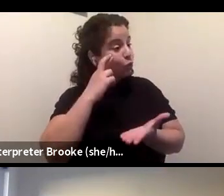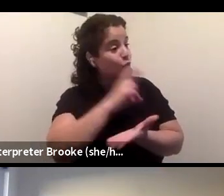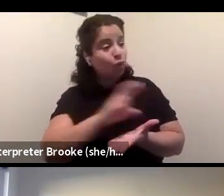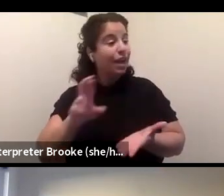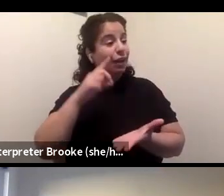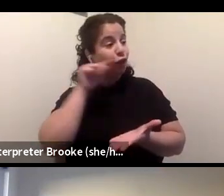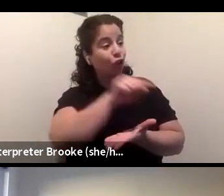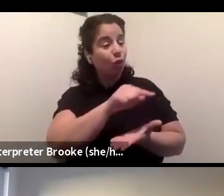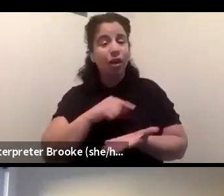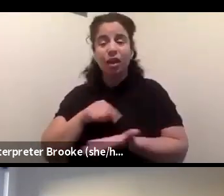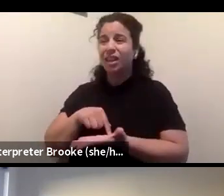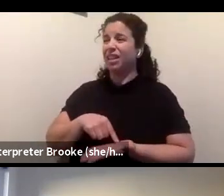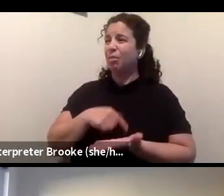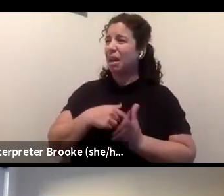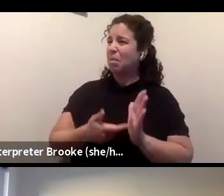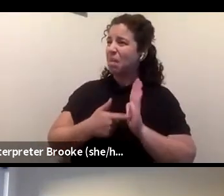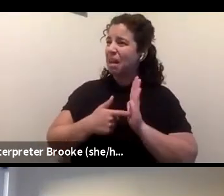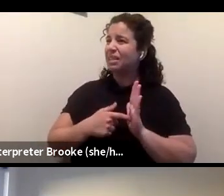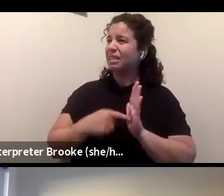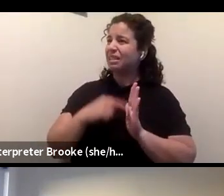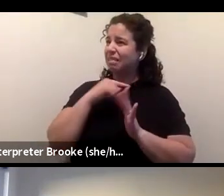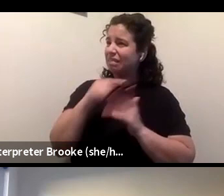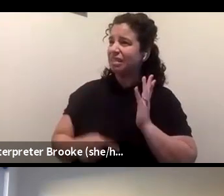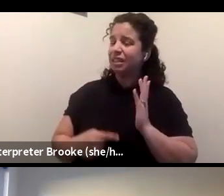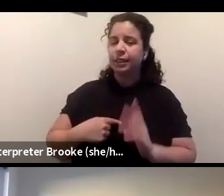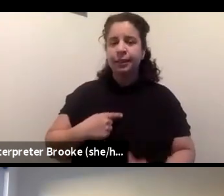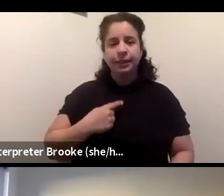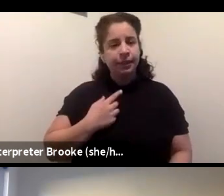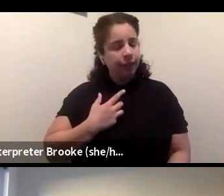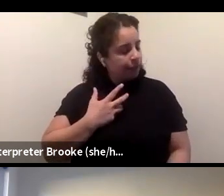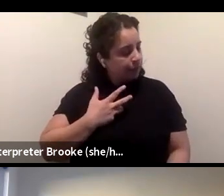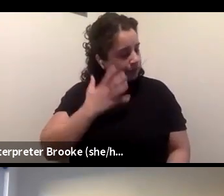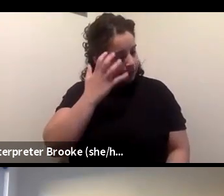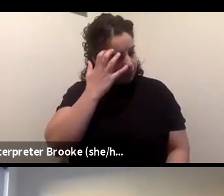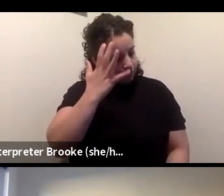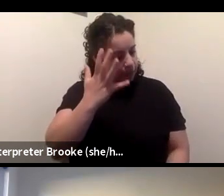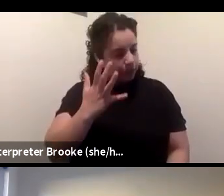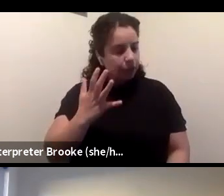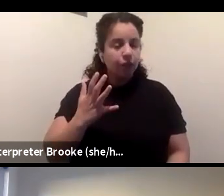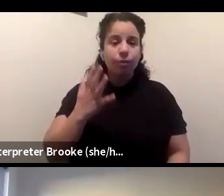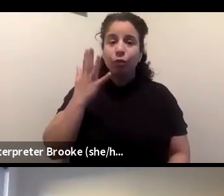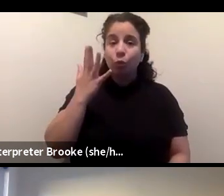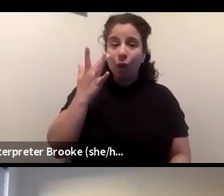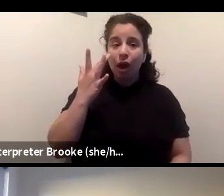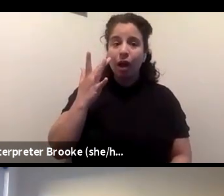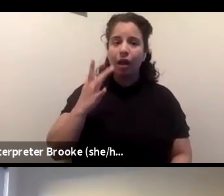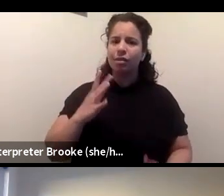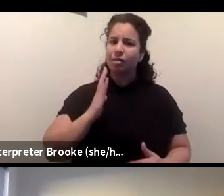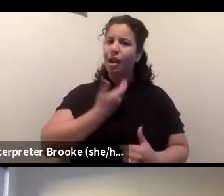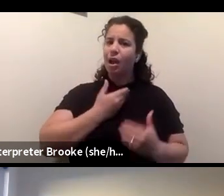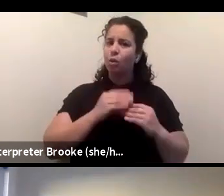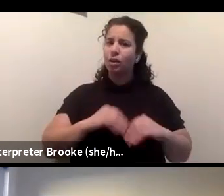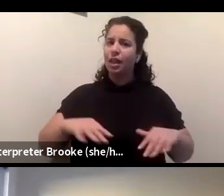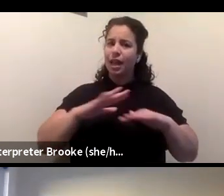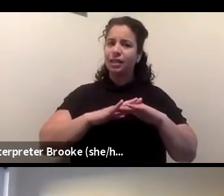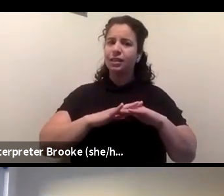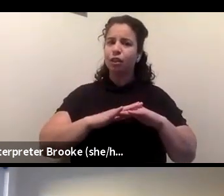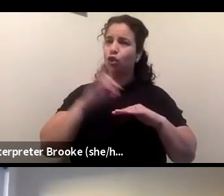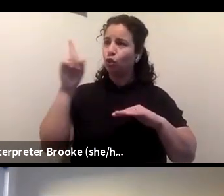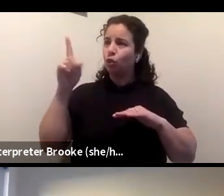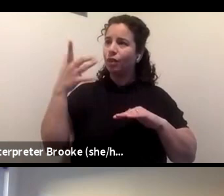bitter because all of the revenue of the United States is built on land that has been stolen from indigenous communities. So I don't